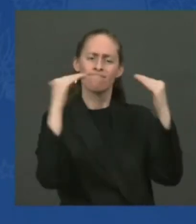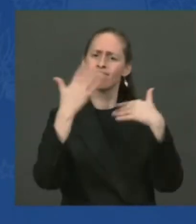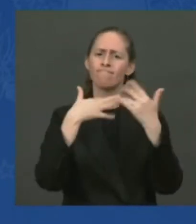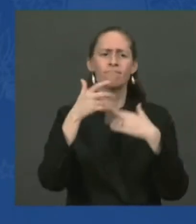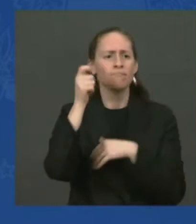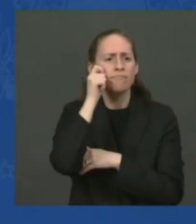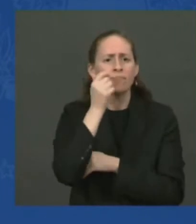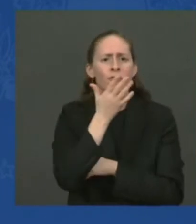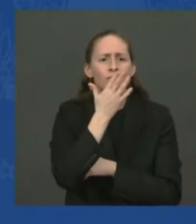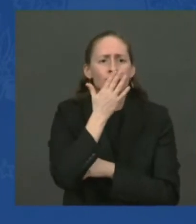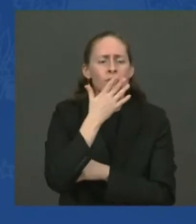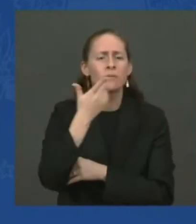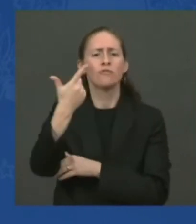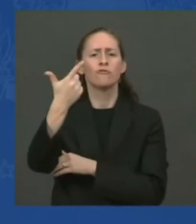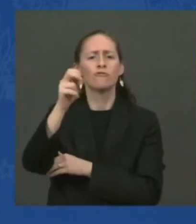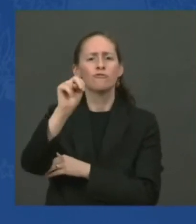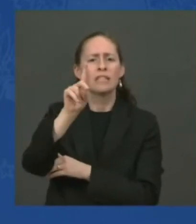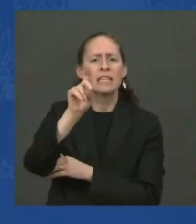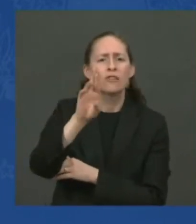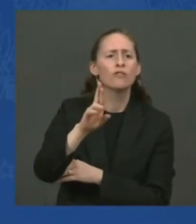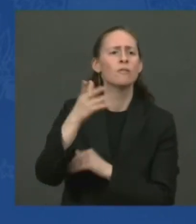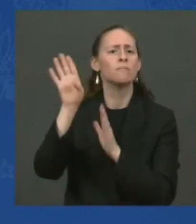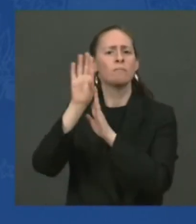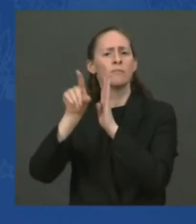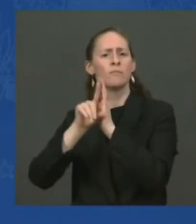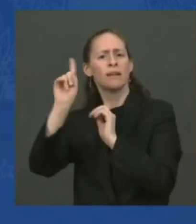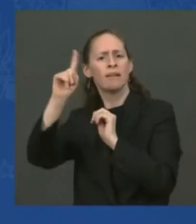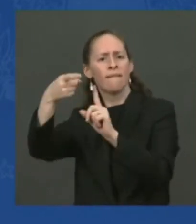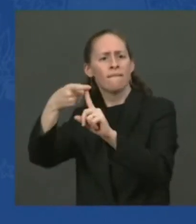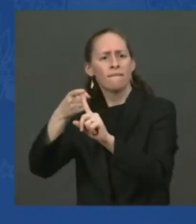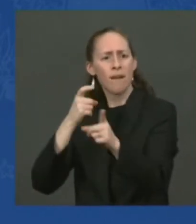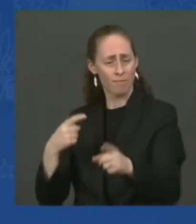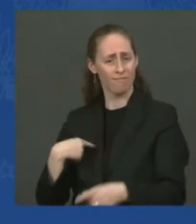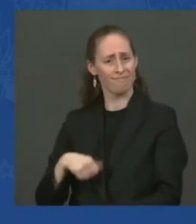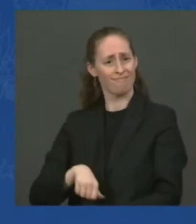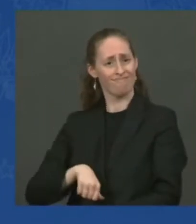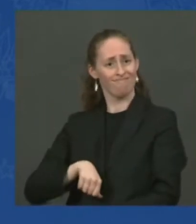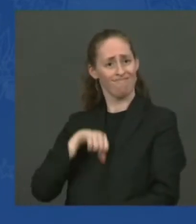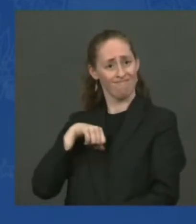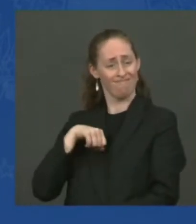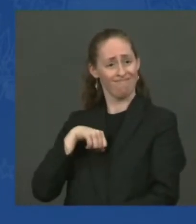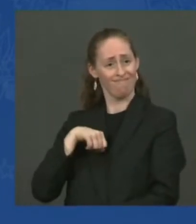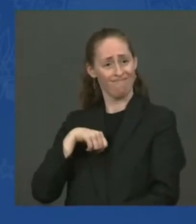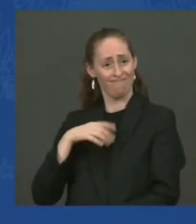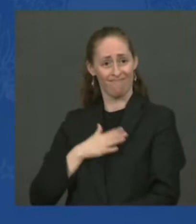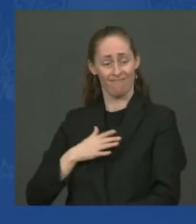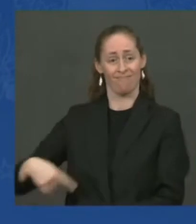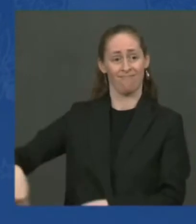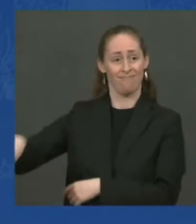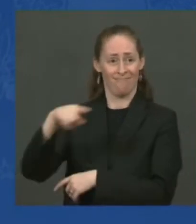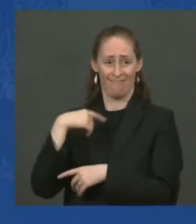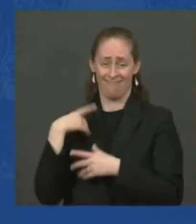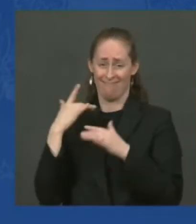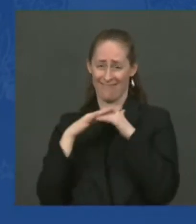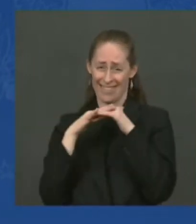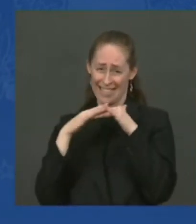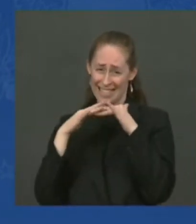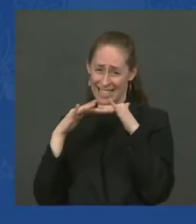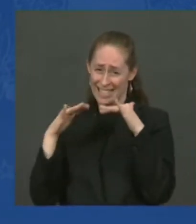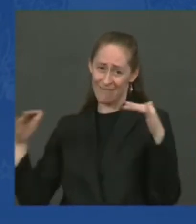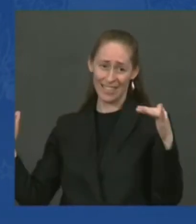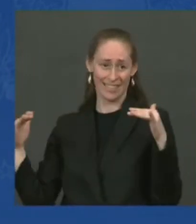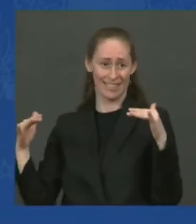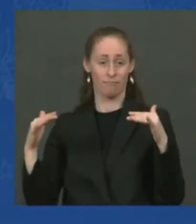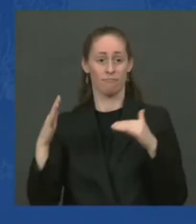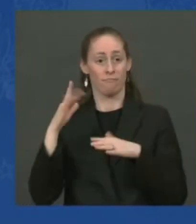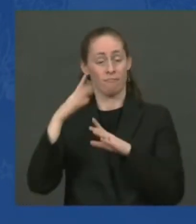background. I'm proud to stand here today and represent the most diverse labor movement in history. Nearly half of my local's